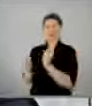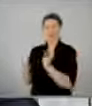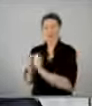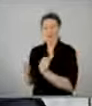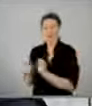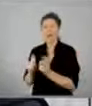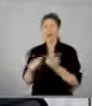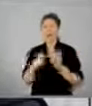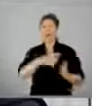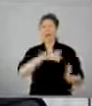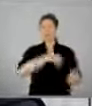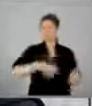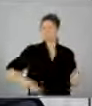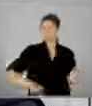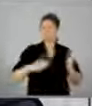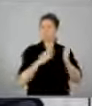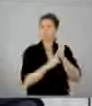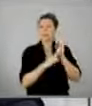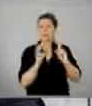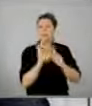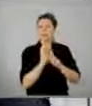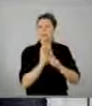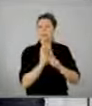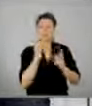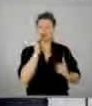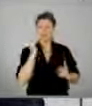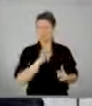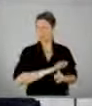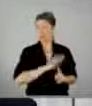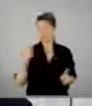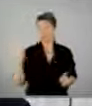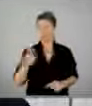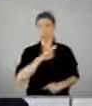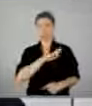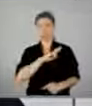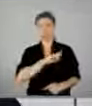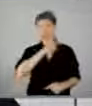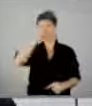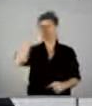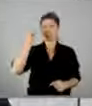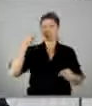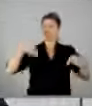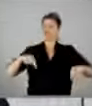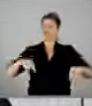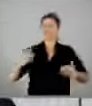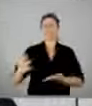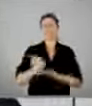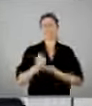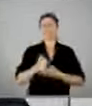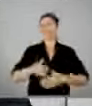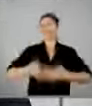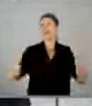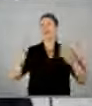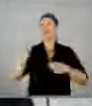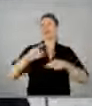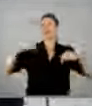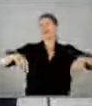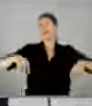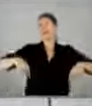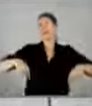all who work in this building have an obligation to try and make it as safe as possible for everyone who works here. Ask Minister Hunt on